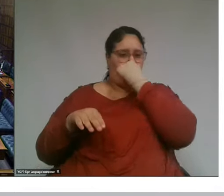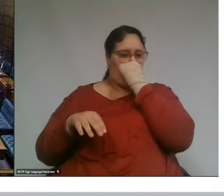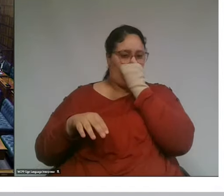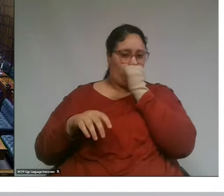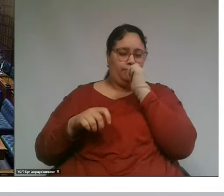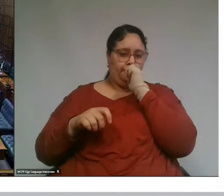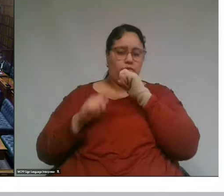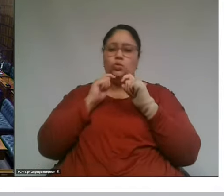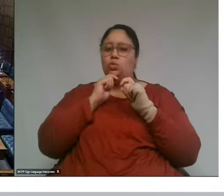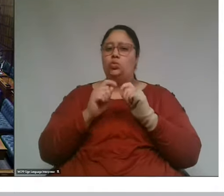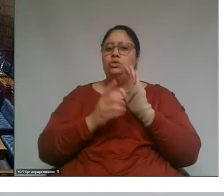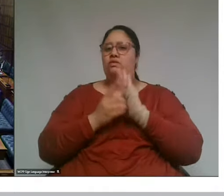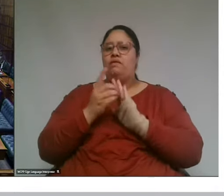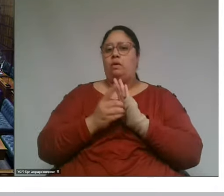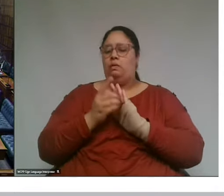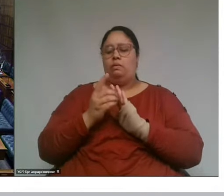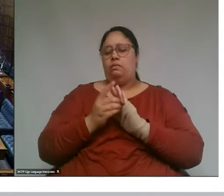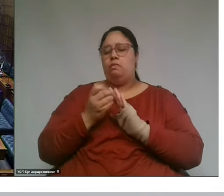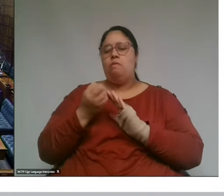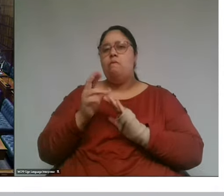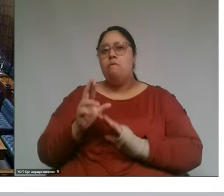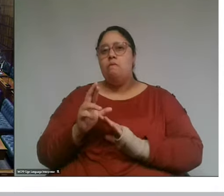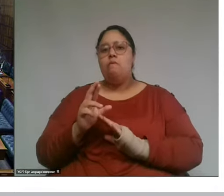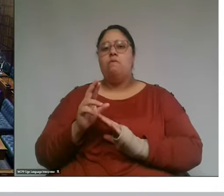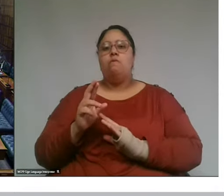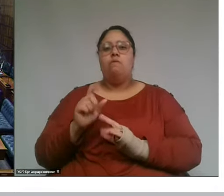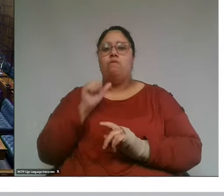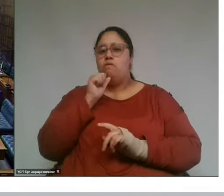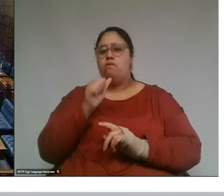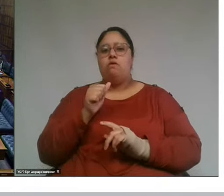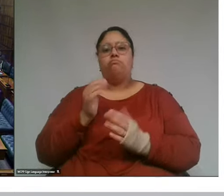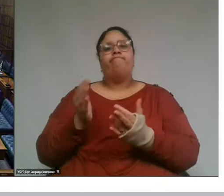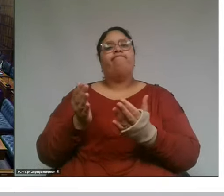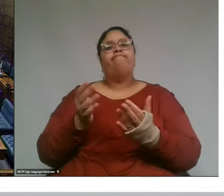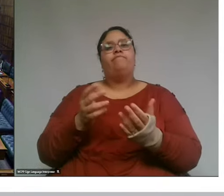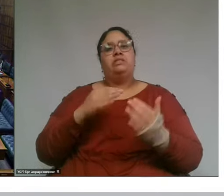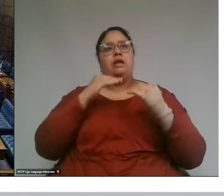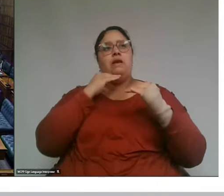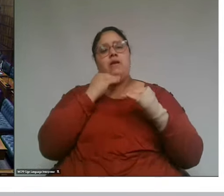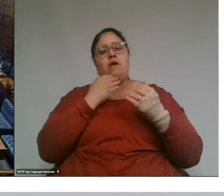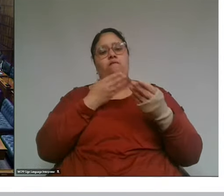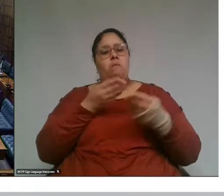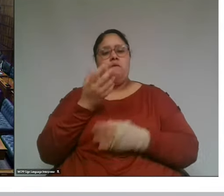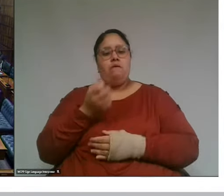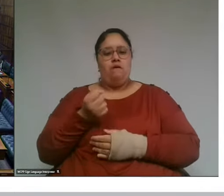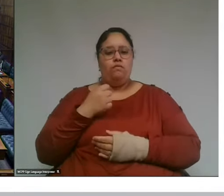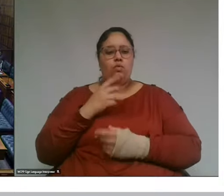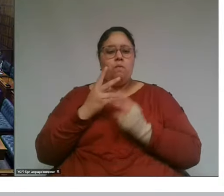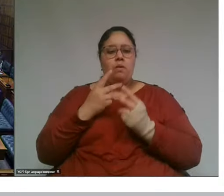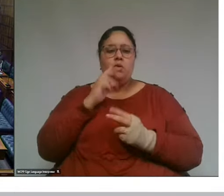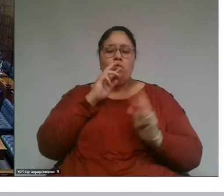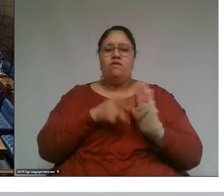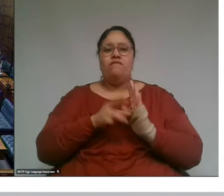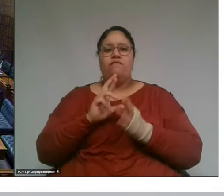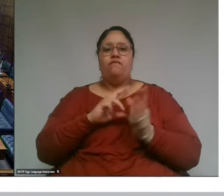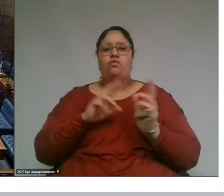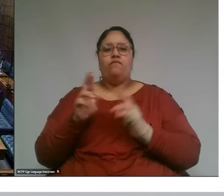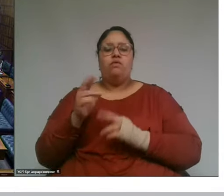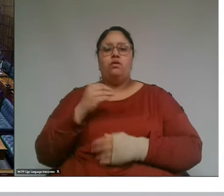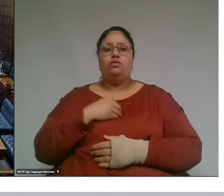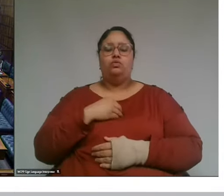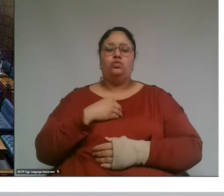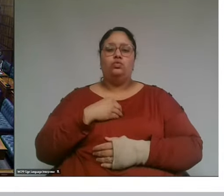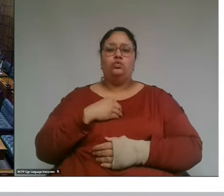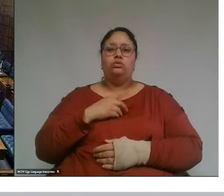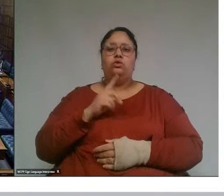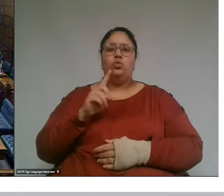been developed uh or either they're not attractive enough so perhaps and I do see you referring to that also it seems to be as